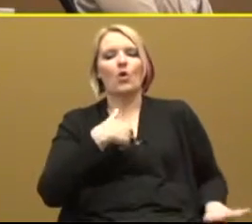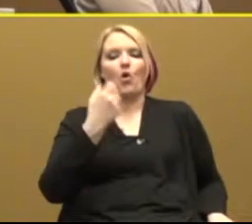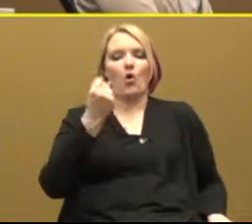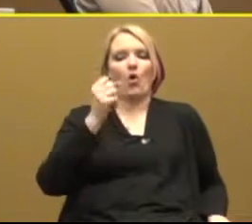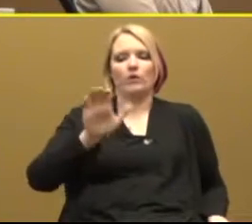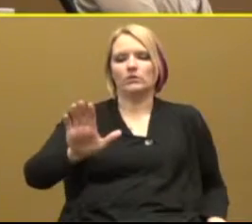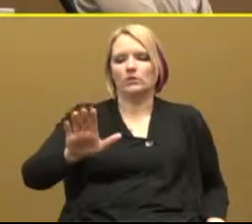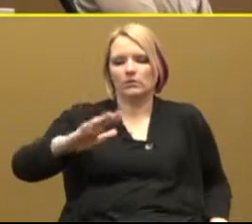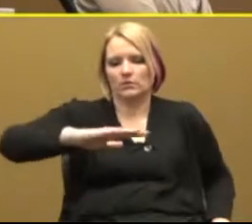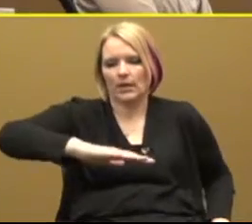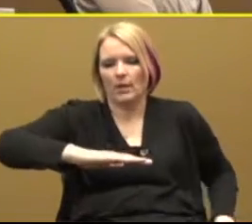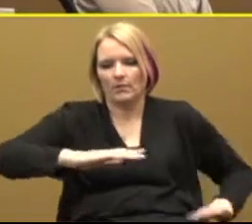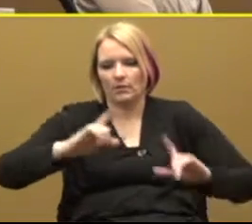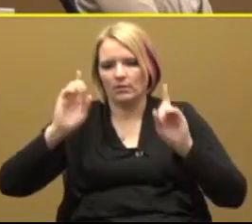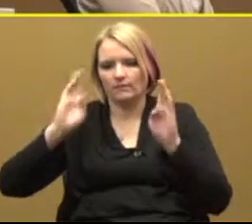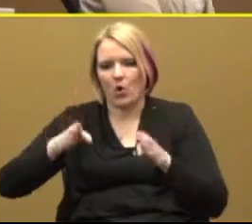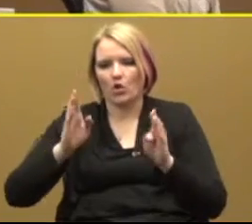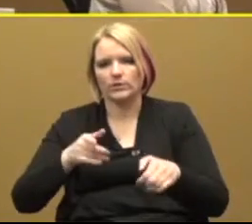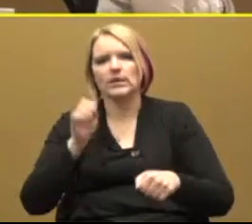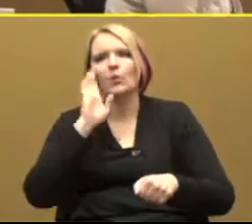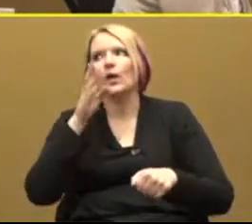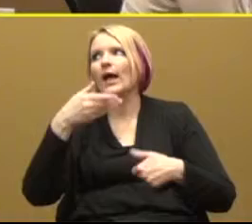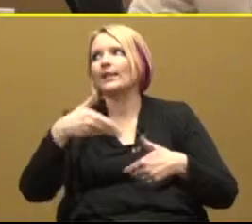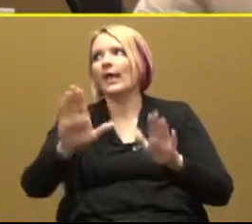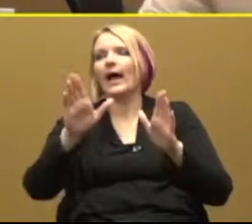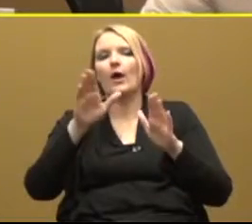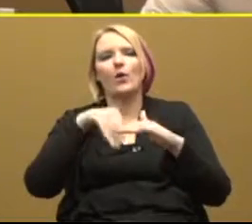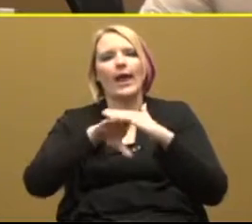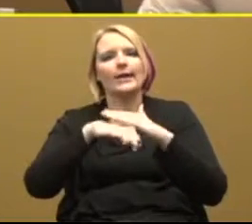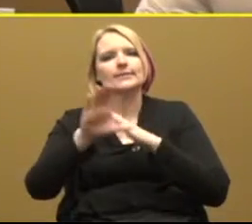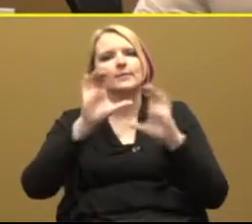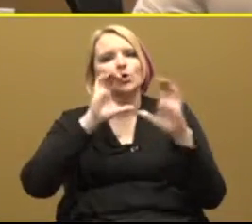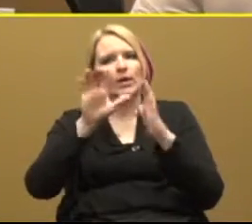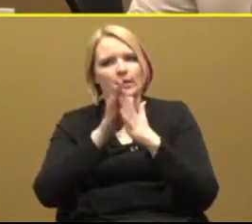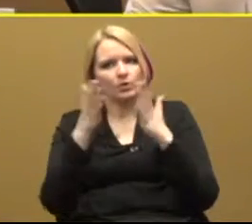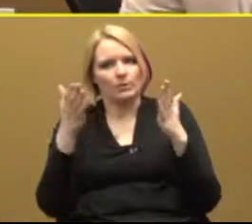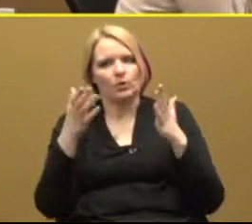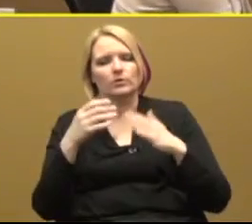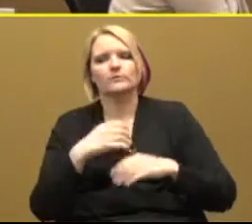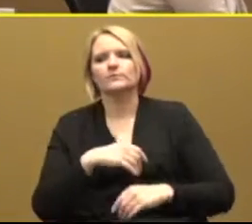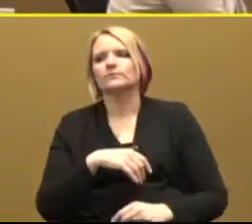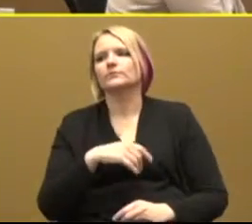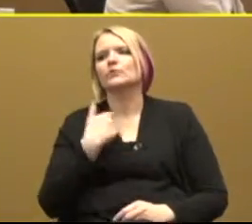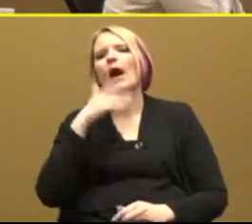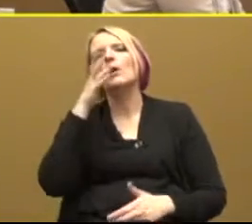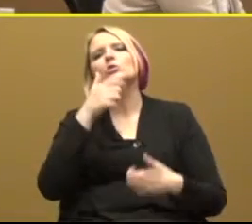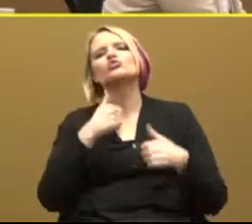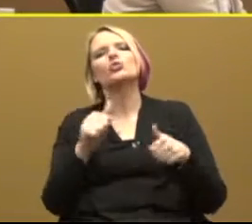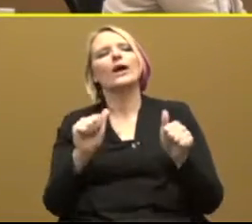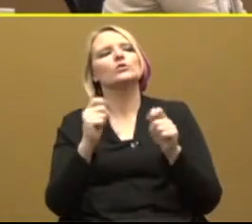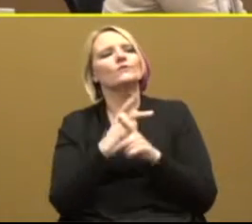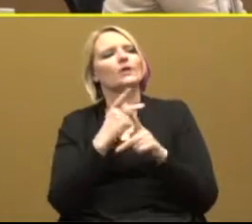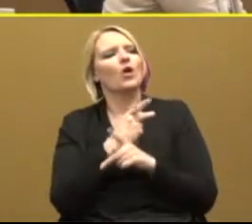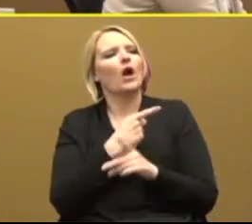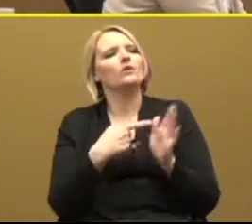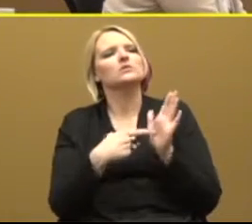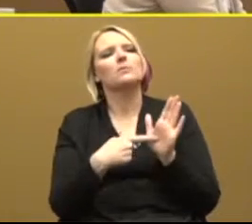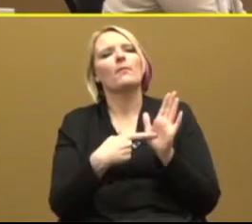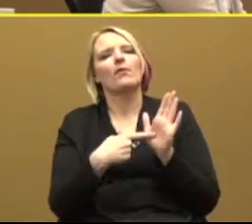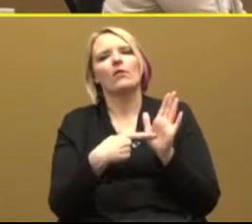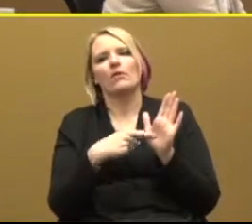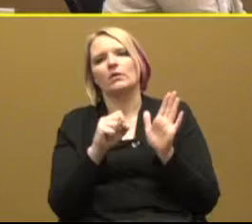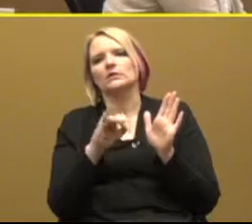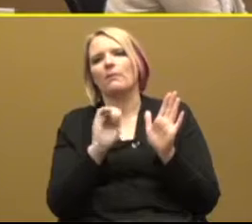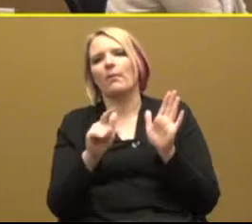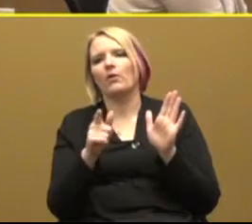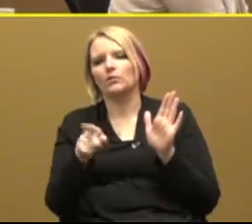I'm going to allow her access to her communication book. This is at the point where we're going to try to figure out what symbol